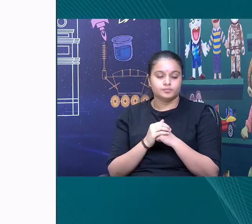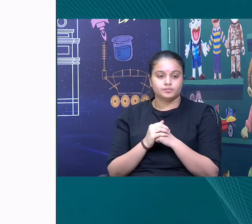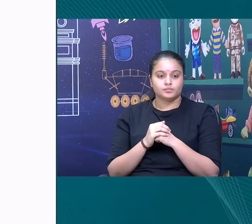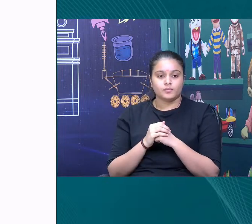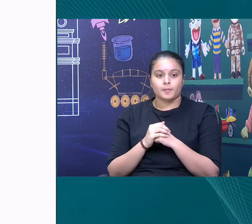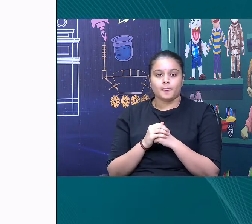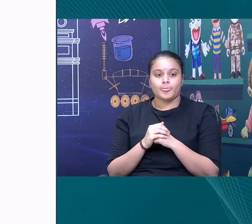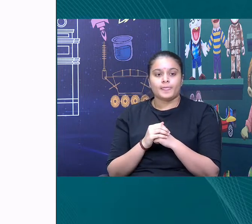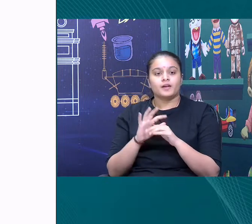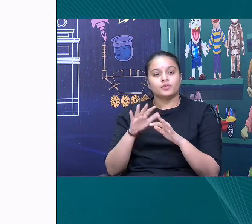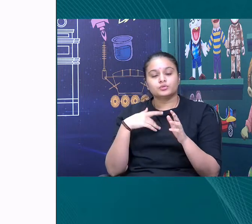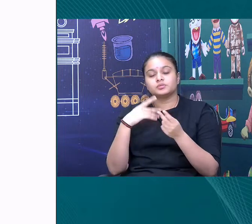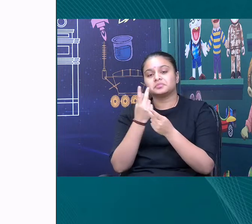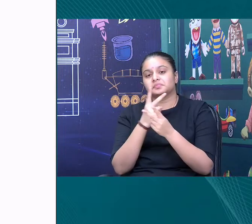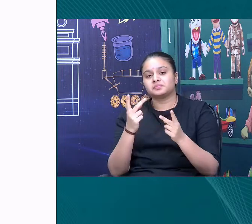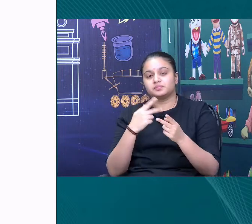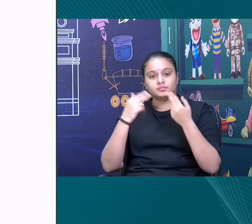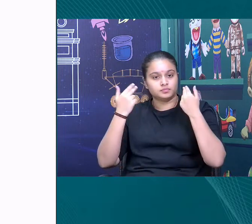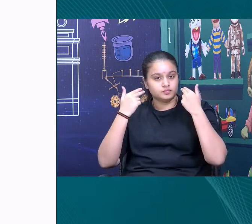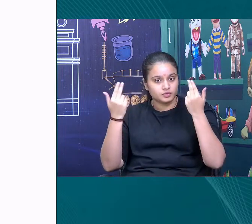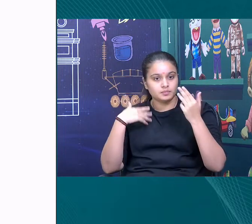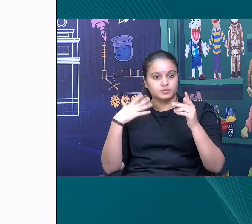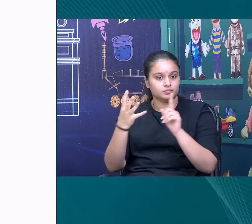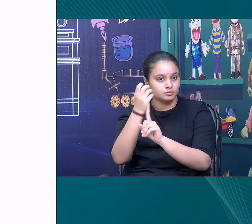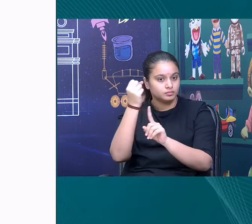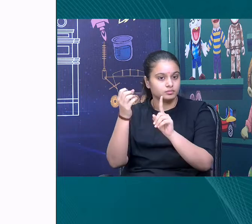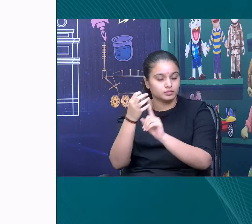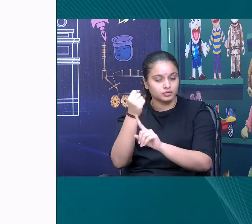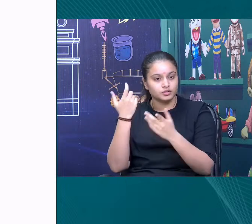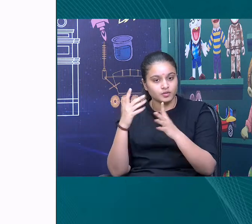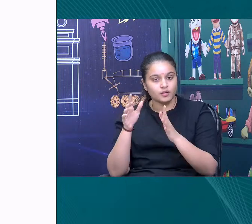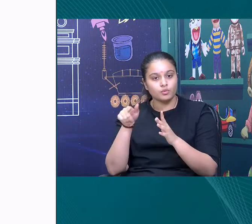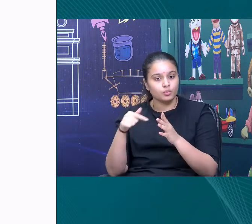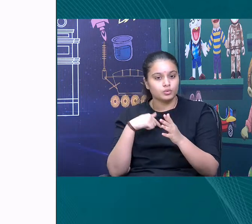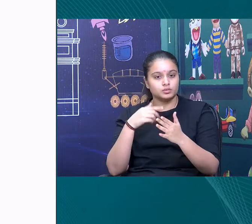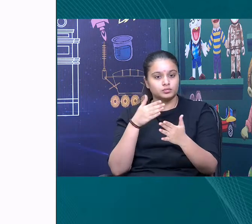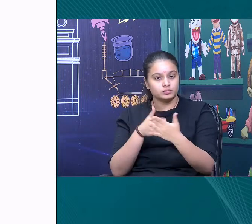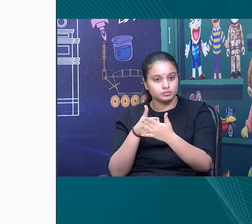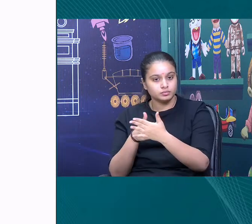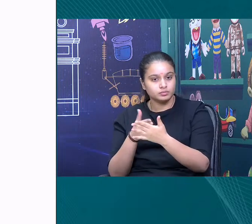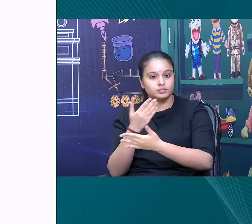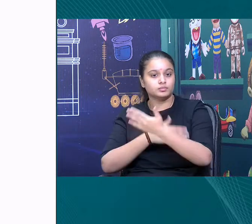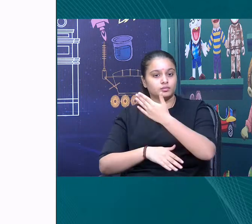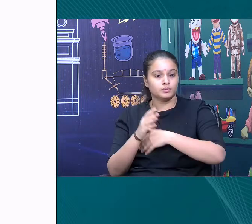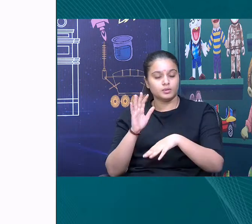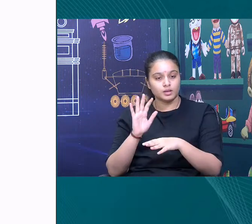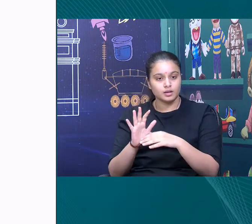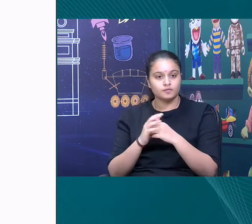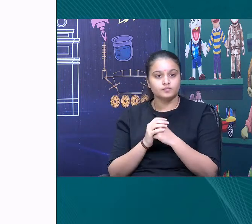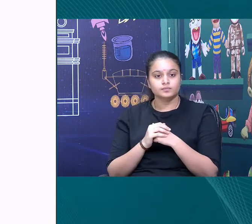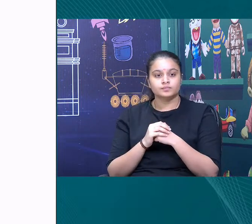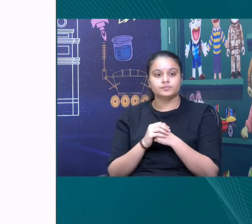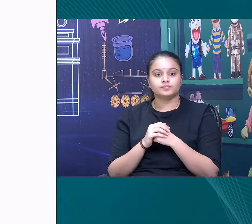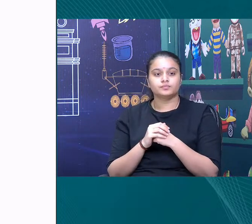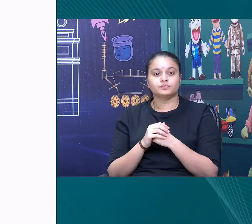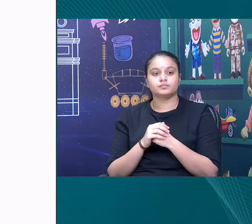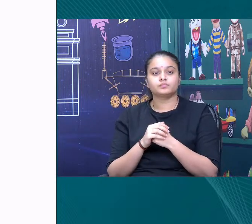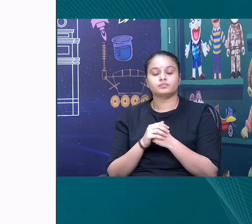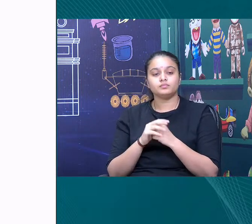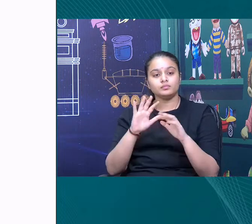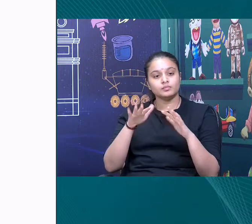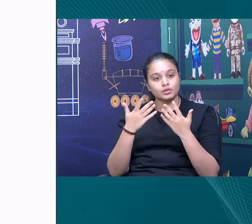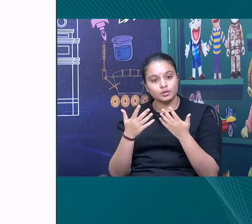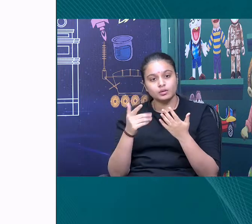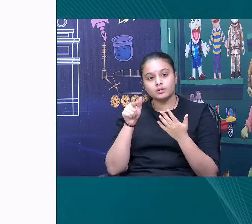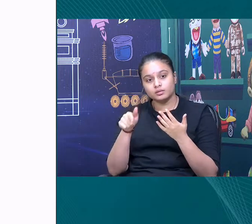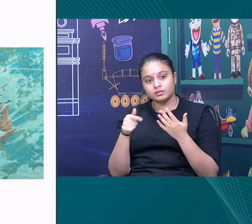Hawking, who has achieved so much despite his challenges and different abilities. And of course, the theme of resilience